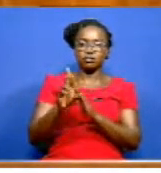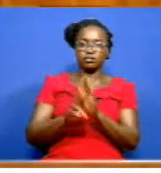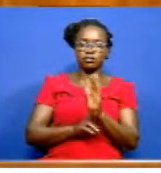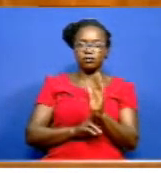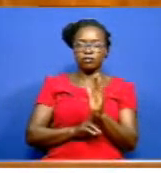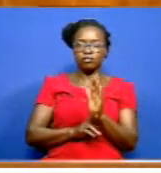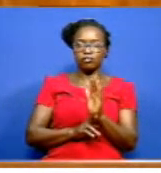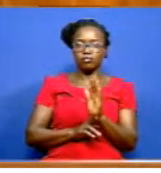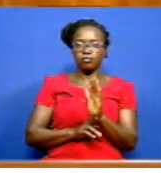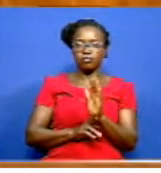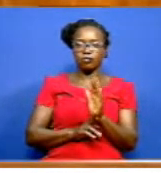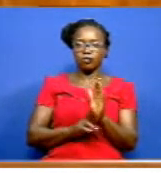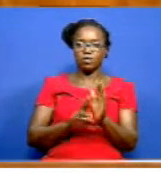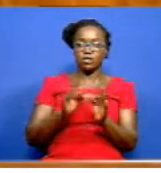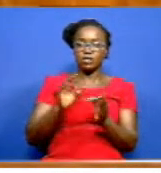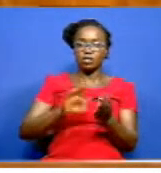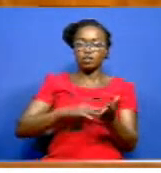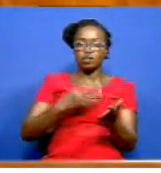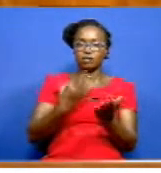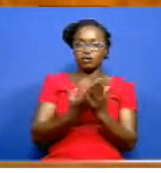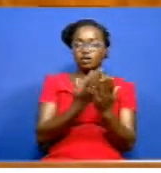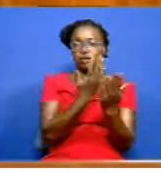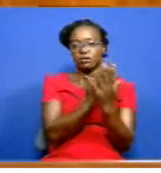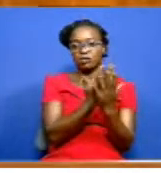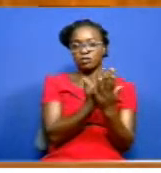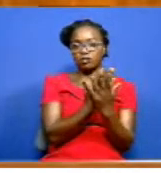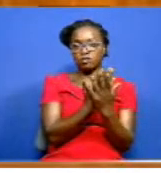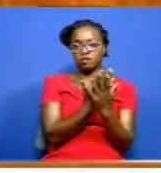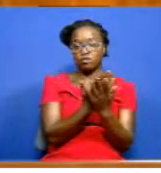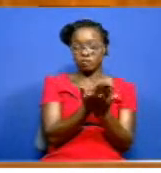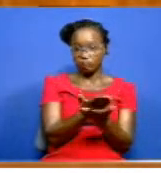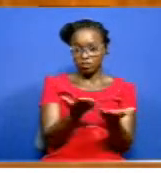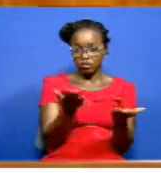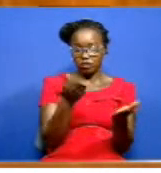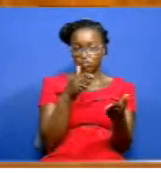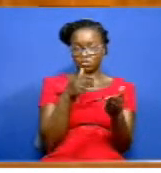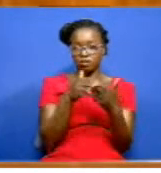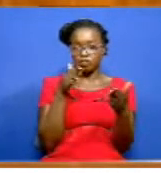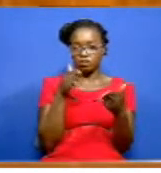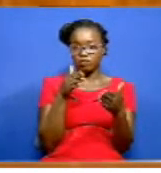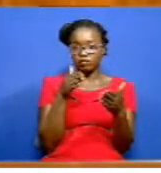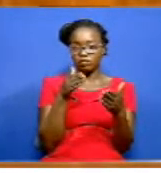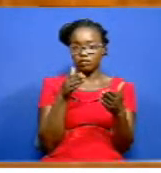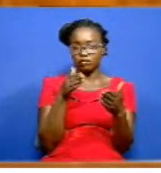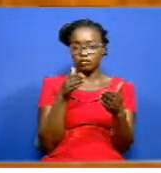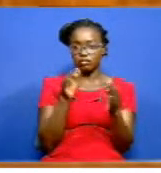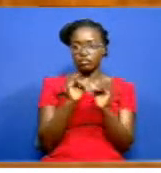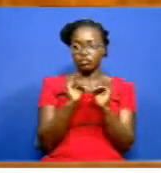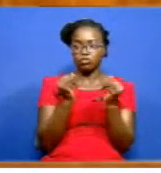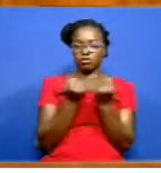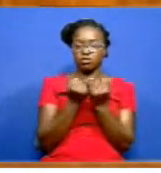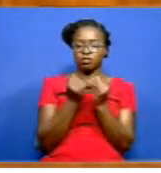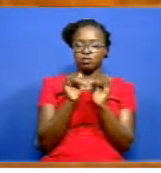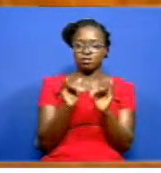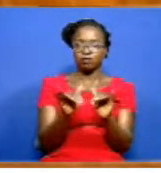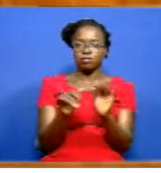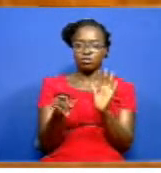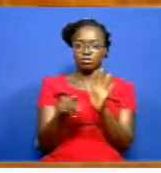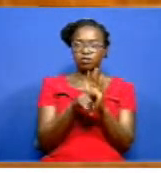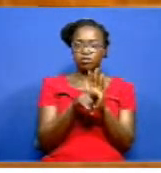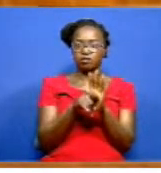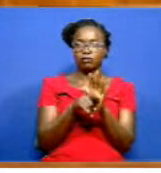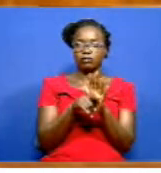guidelines, fail at which prosecution shall be instituted after institutional confinement and negative